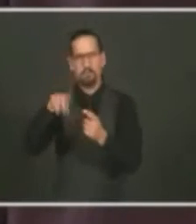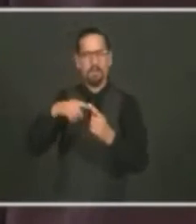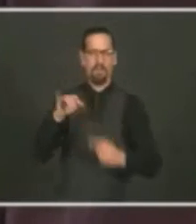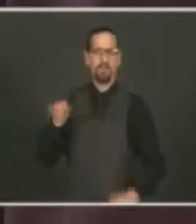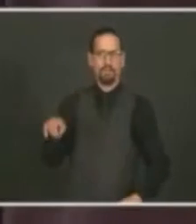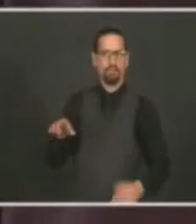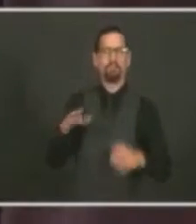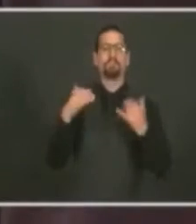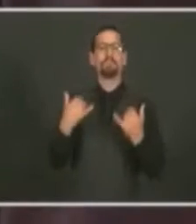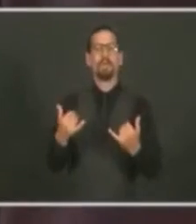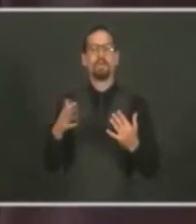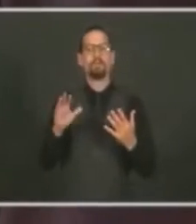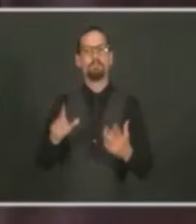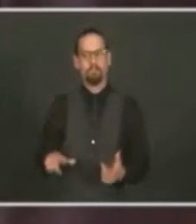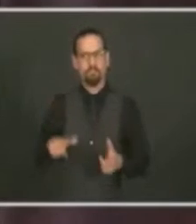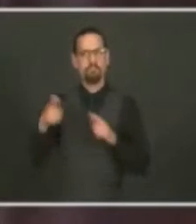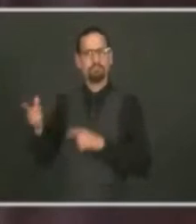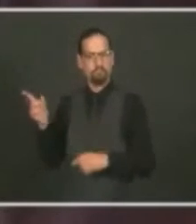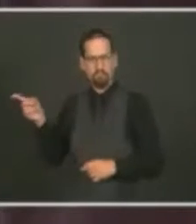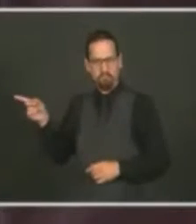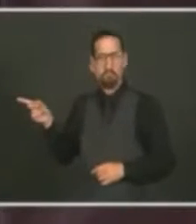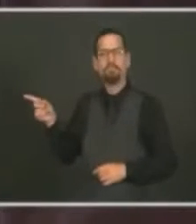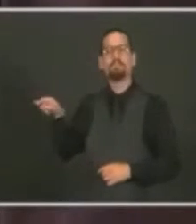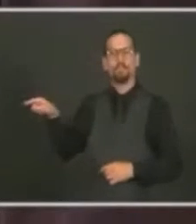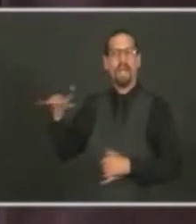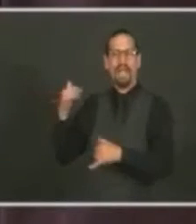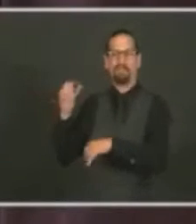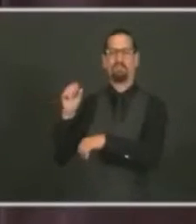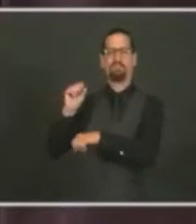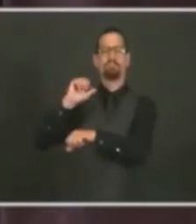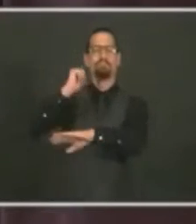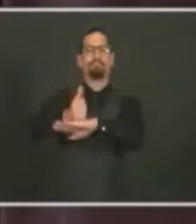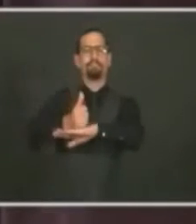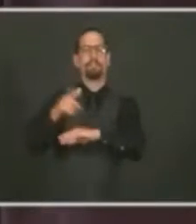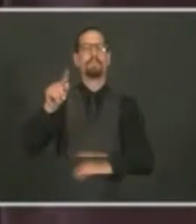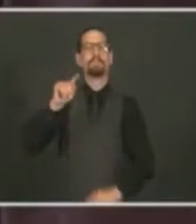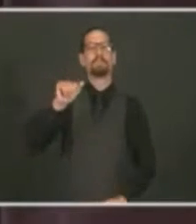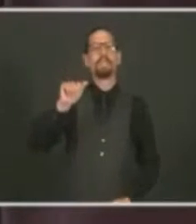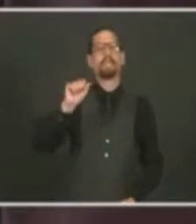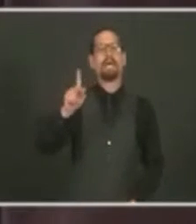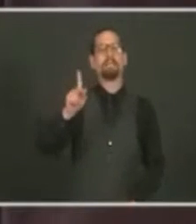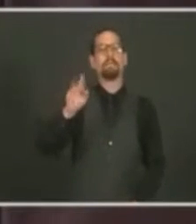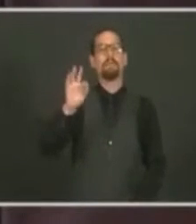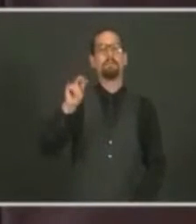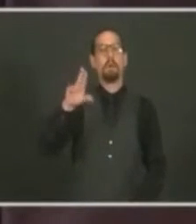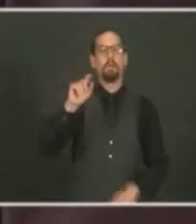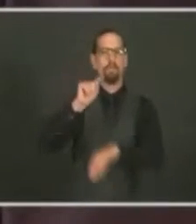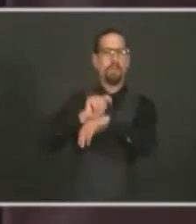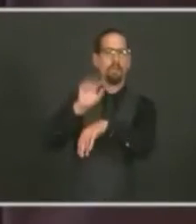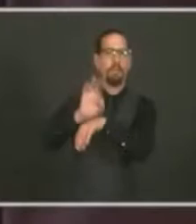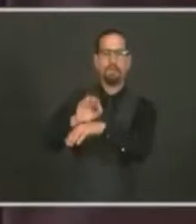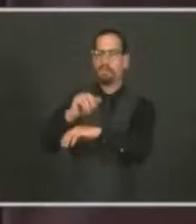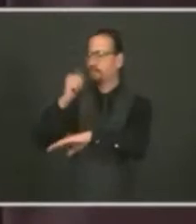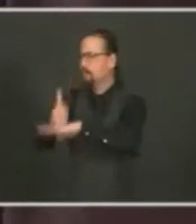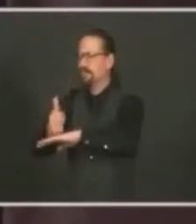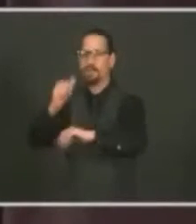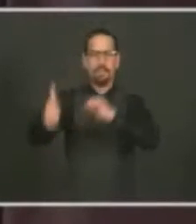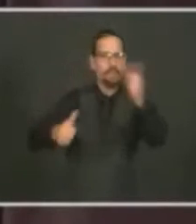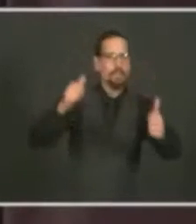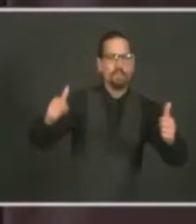to figure out what's the highest and best use of these 300,000 tests. K through 12,